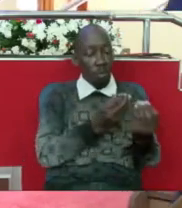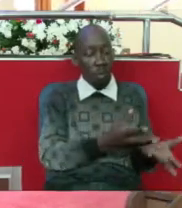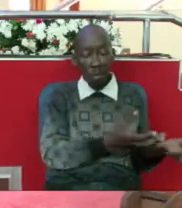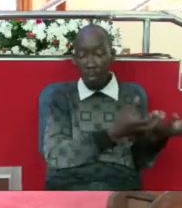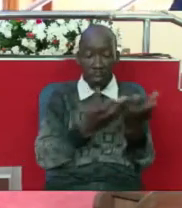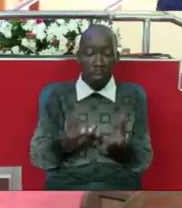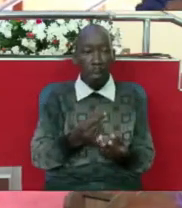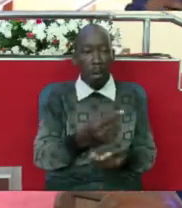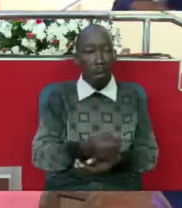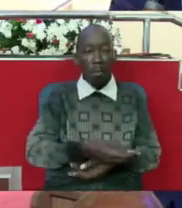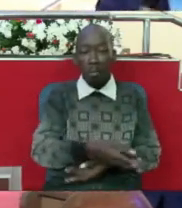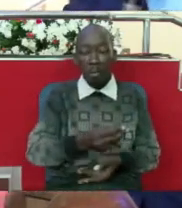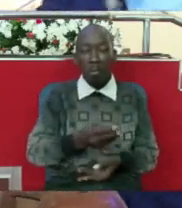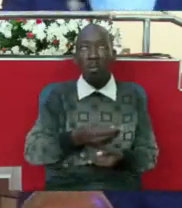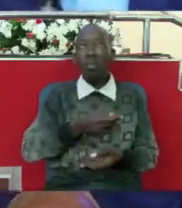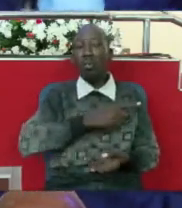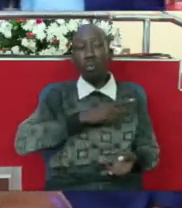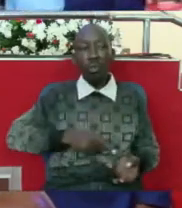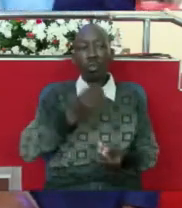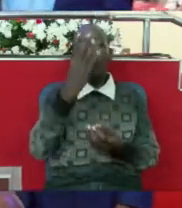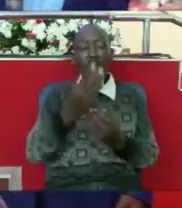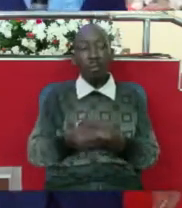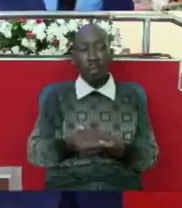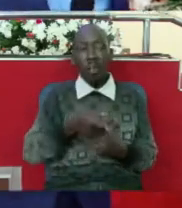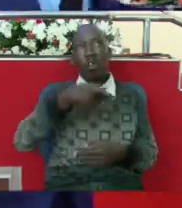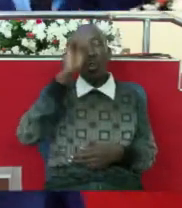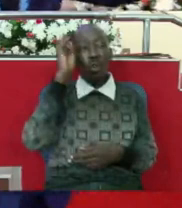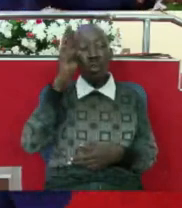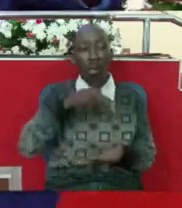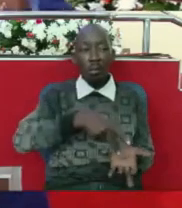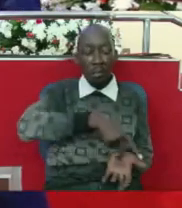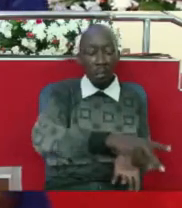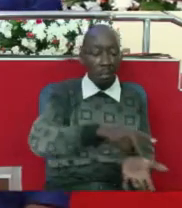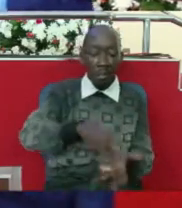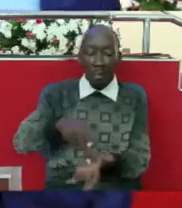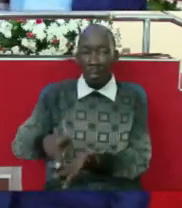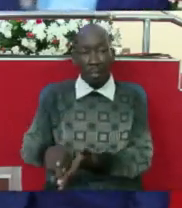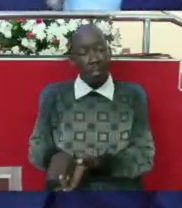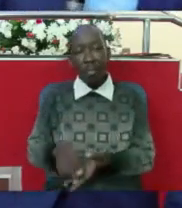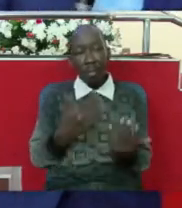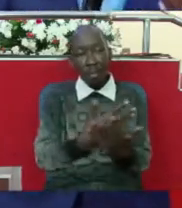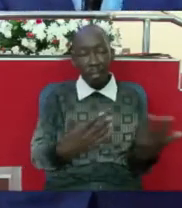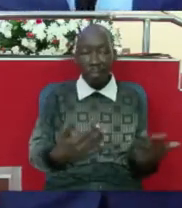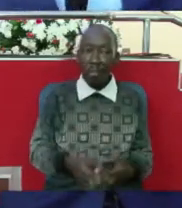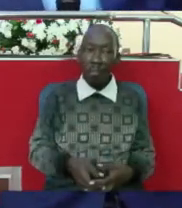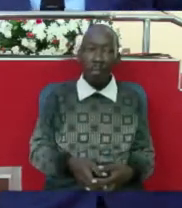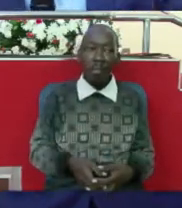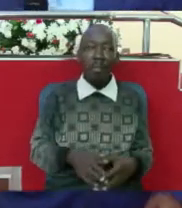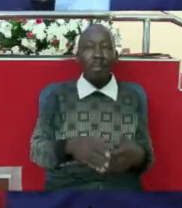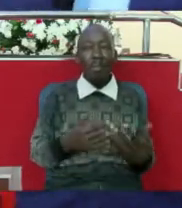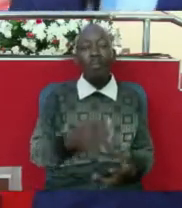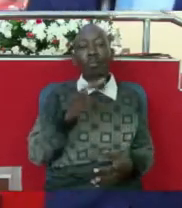anayewapatia maskini anamkopesha Bwana, and from the Lord shall be repaid, na Mungu ataweza kulipa, with interest, ikiwa na